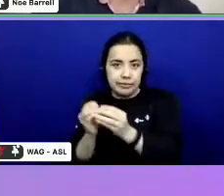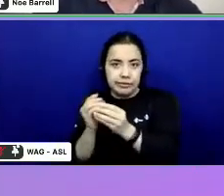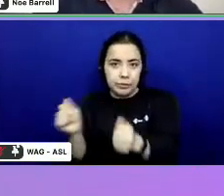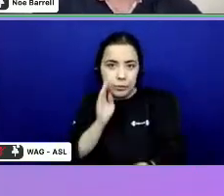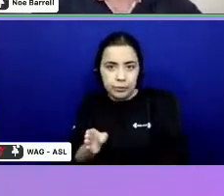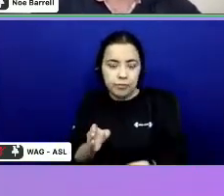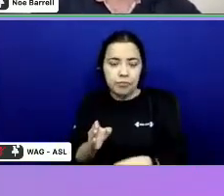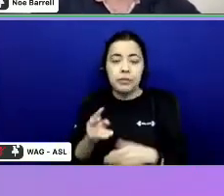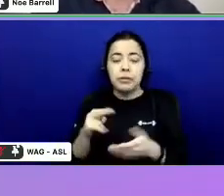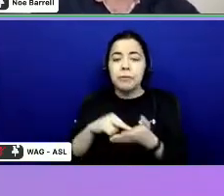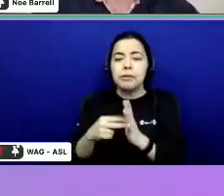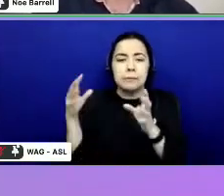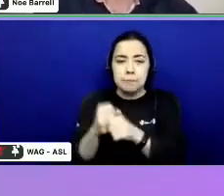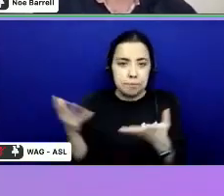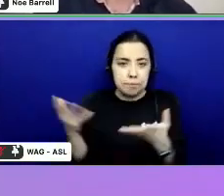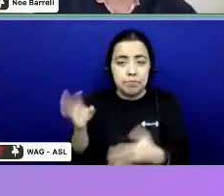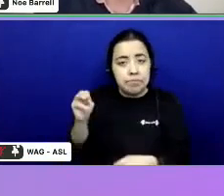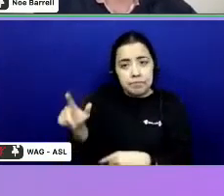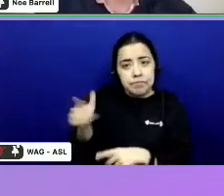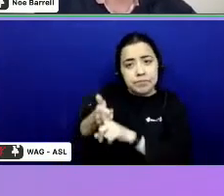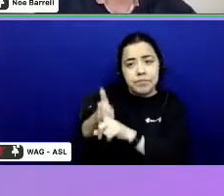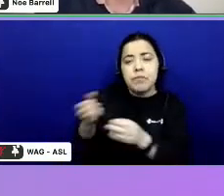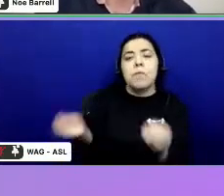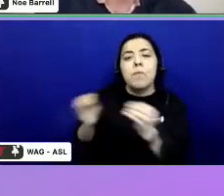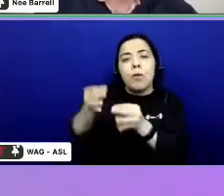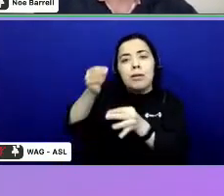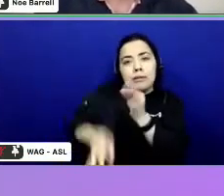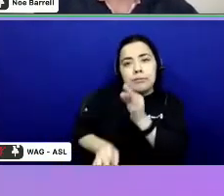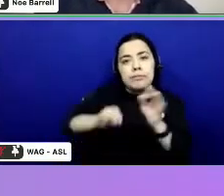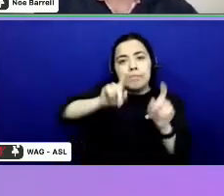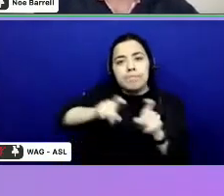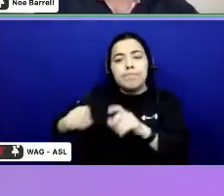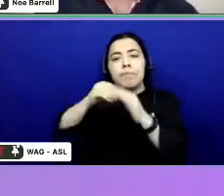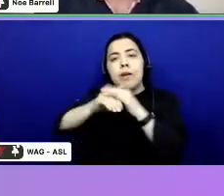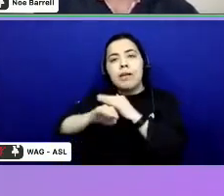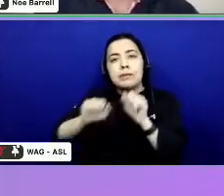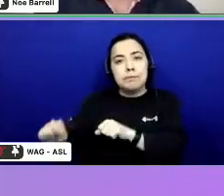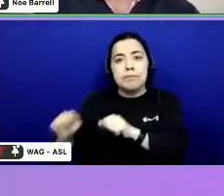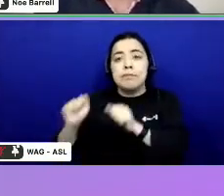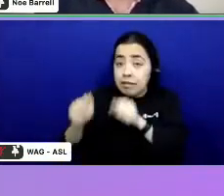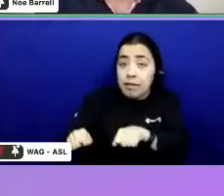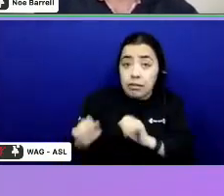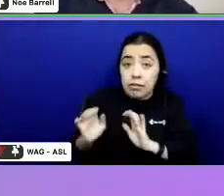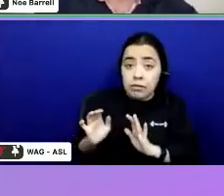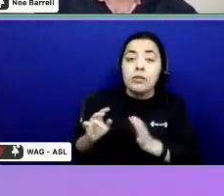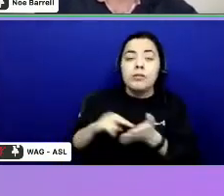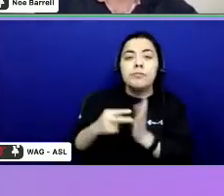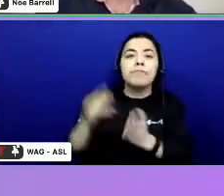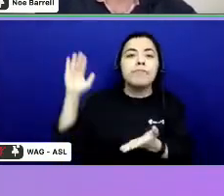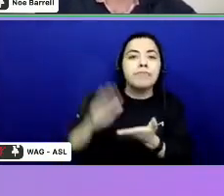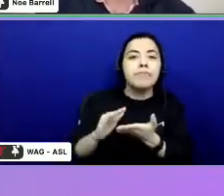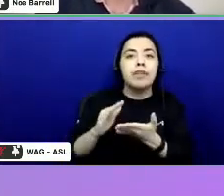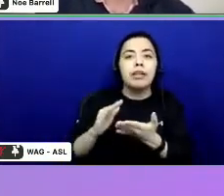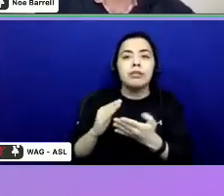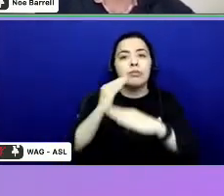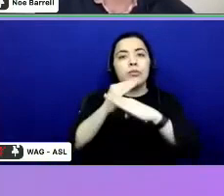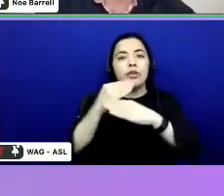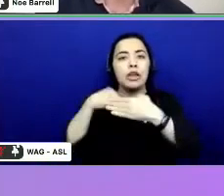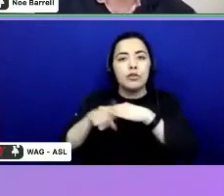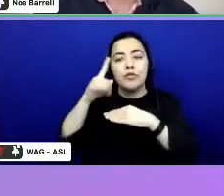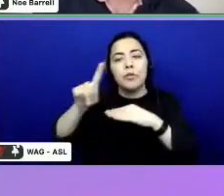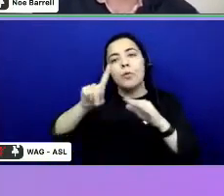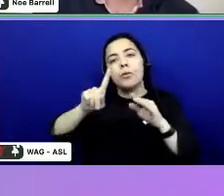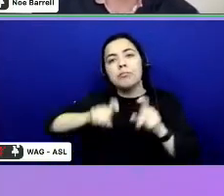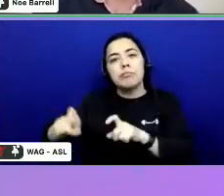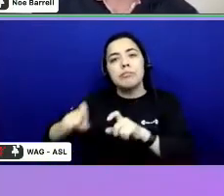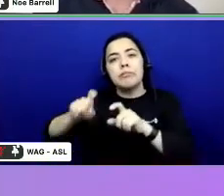machine learning to simplify several parts of accessibility testing. And this means that we can reduce the barrier of entry to accessibility testing.